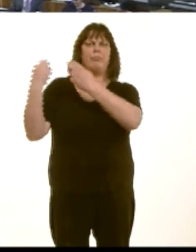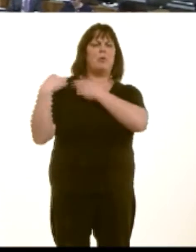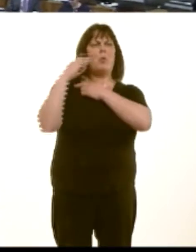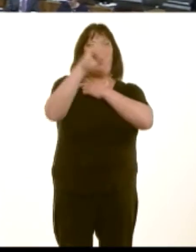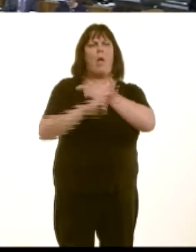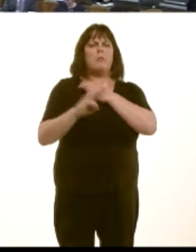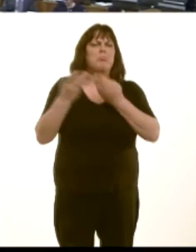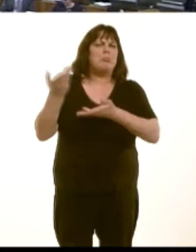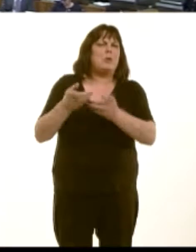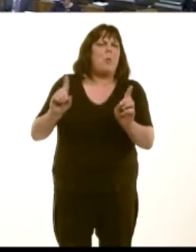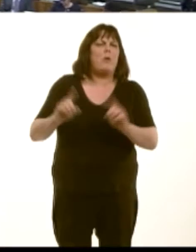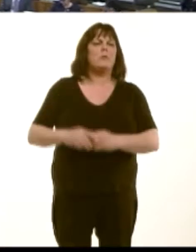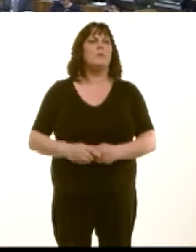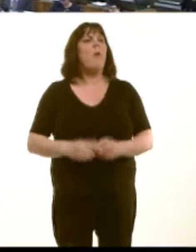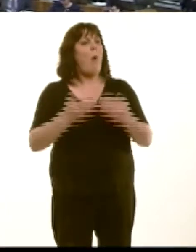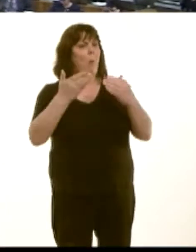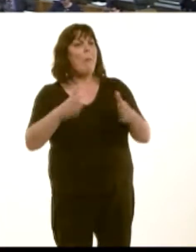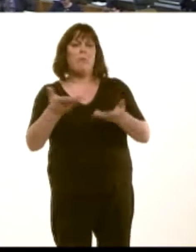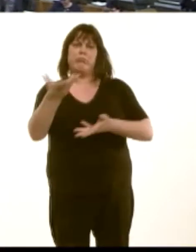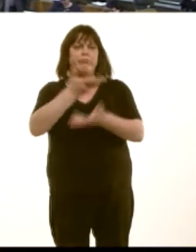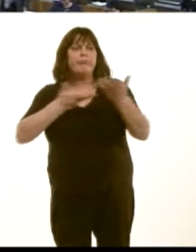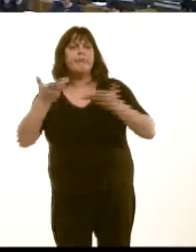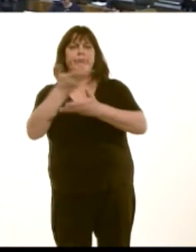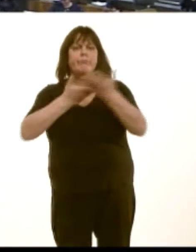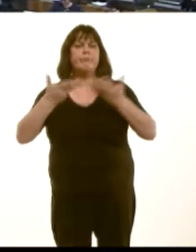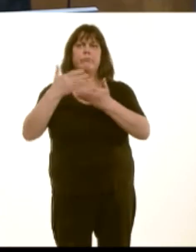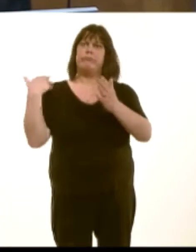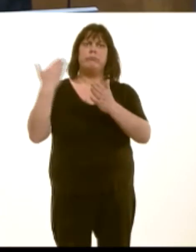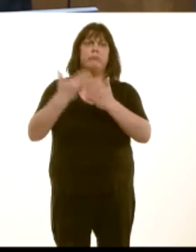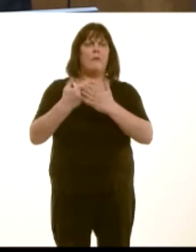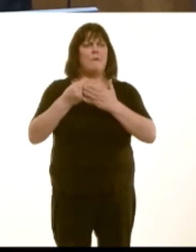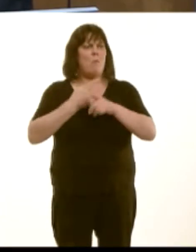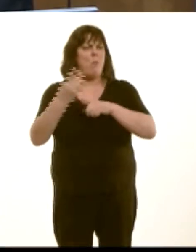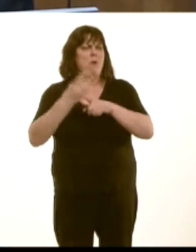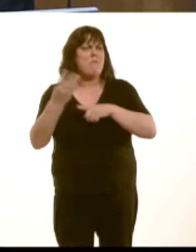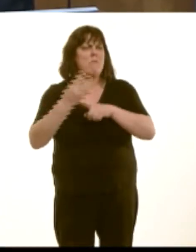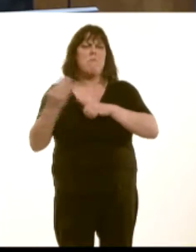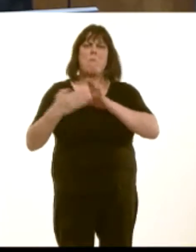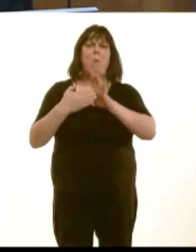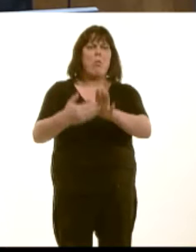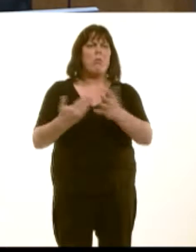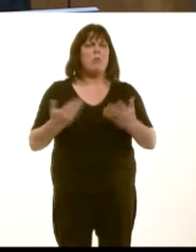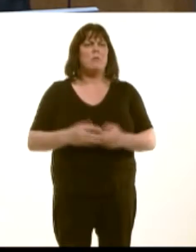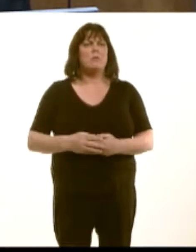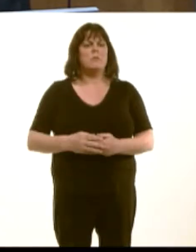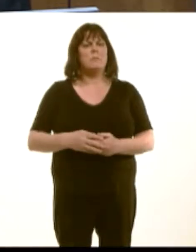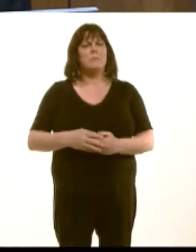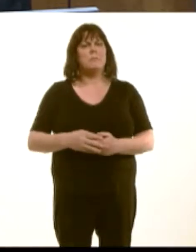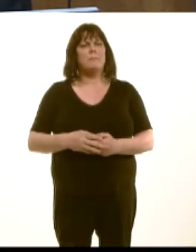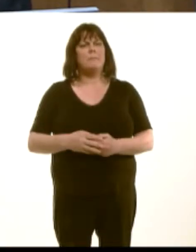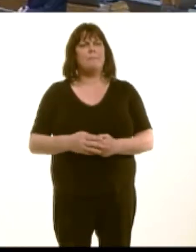A number of discussions have taken place over the past few weeks and months, as I would have hoped, First